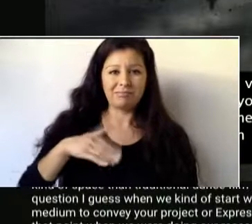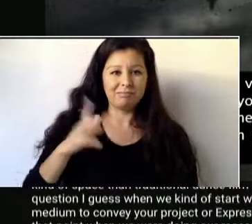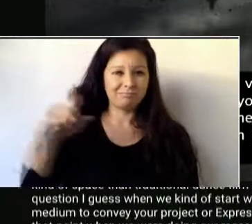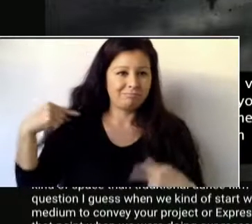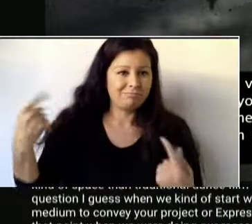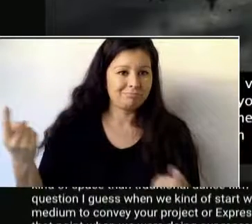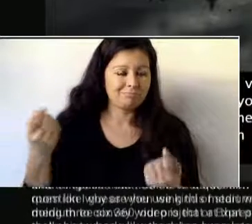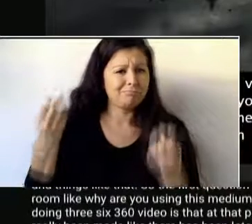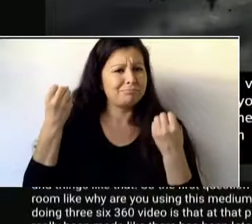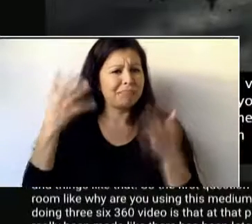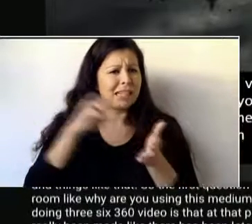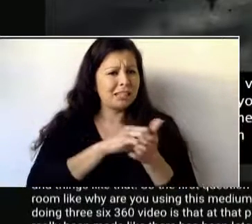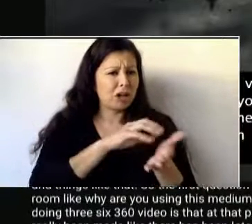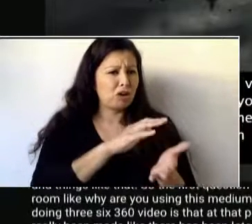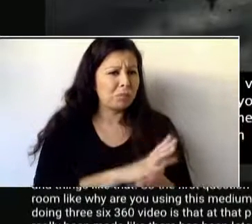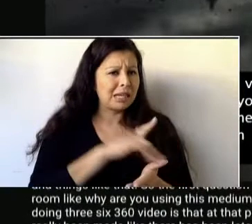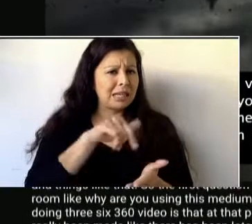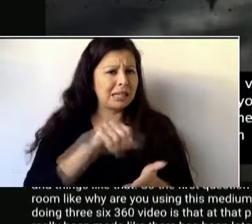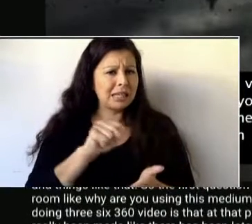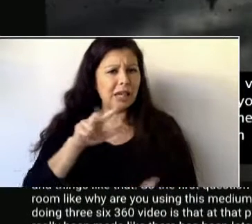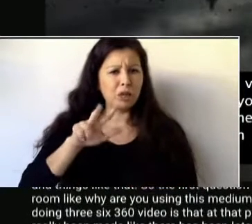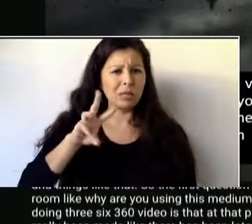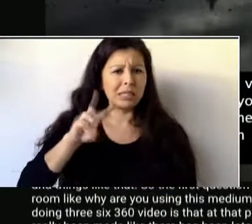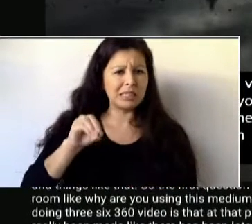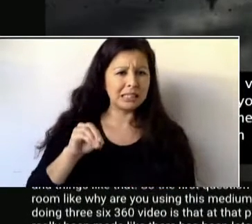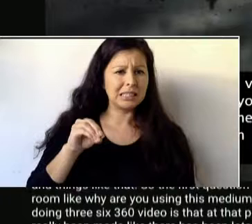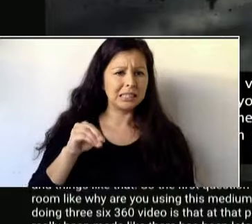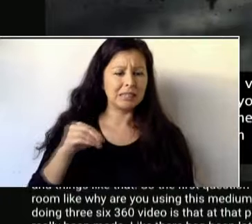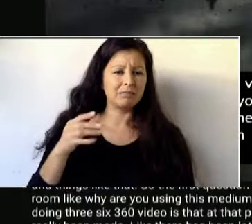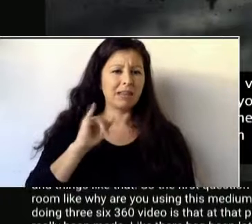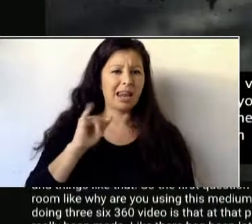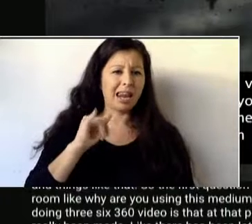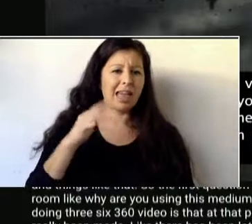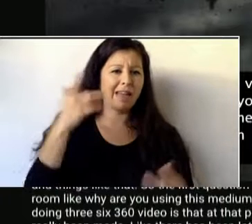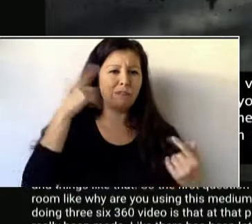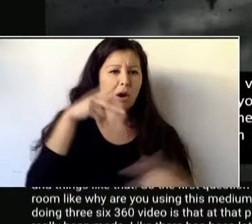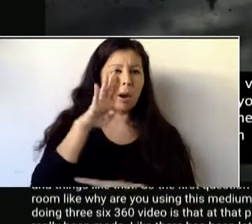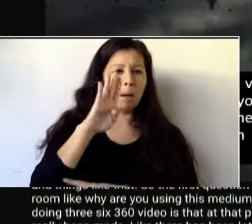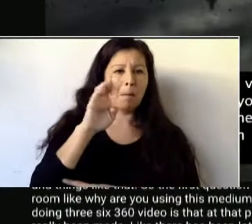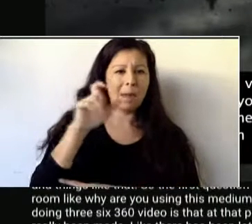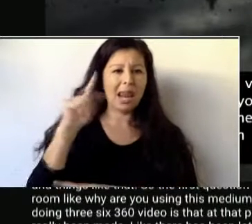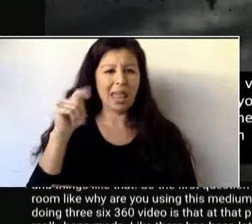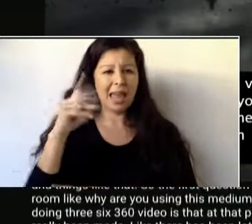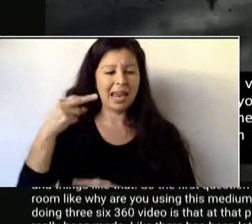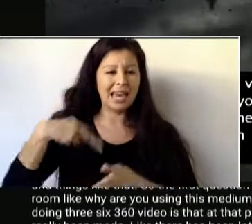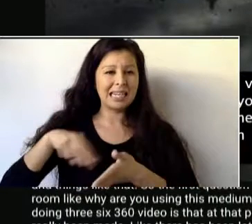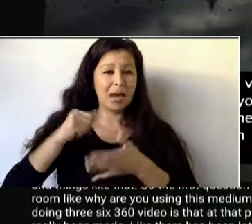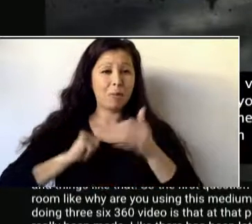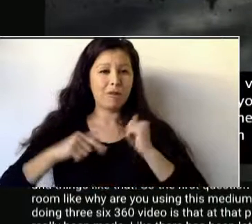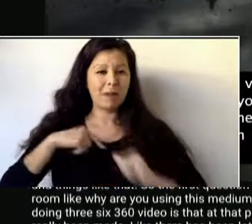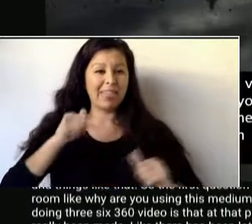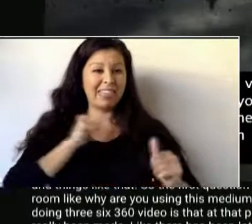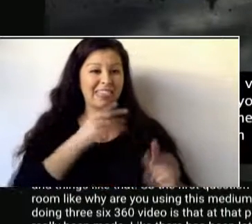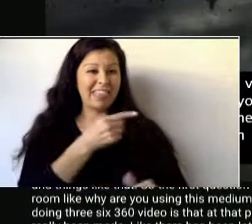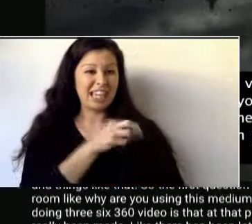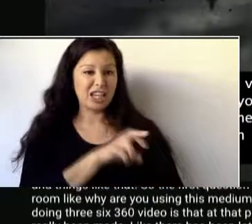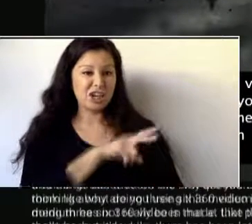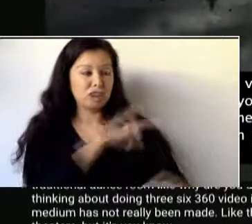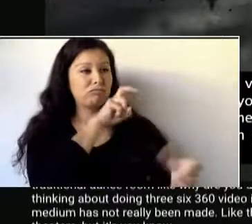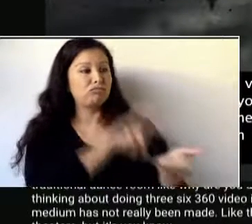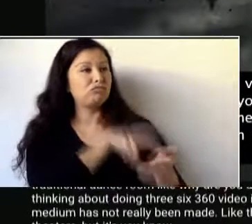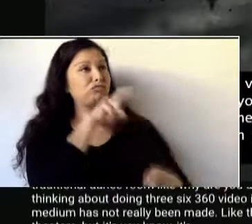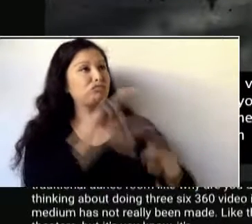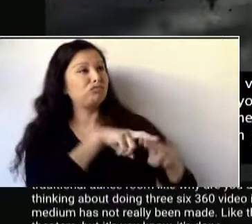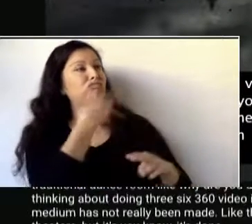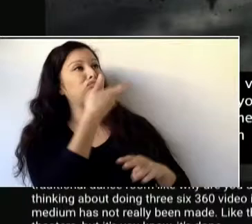been lots of documentation, 360 documentation of existing kind of like ballet or dance performances in theaters, but it's, you know, it's done